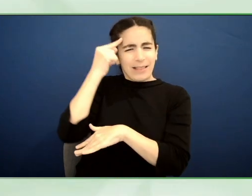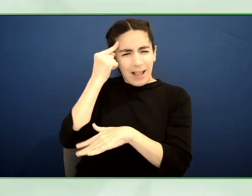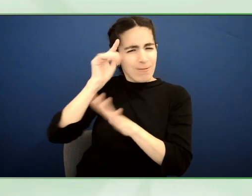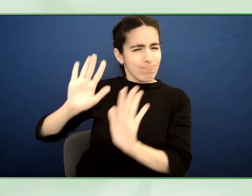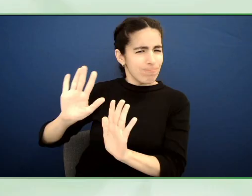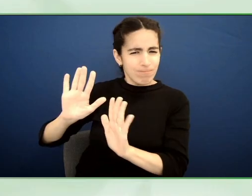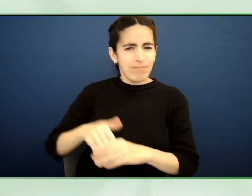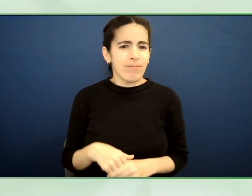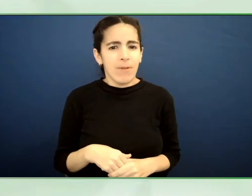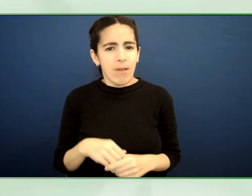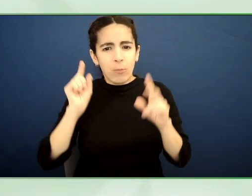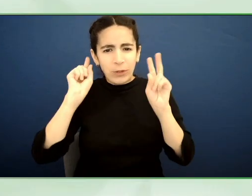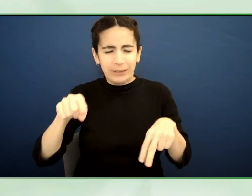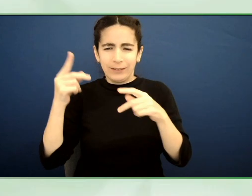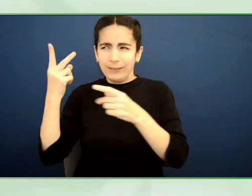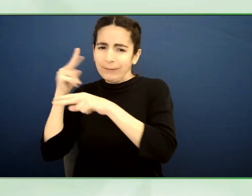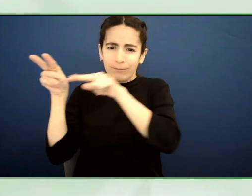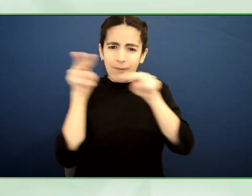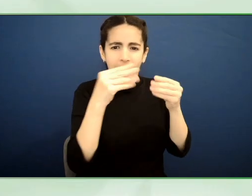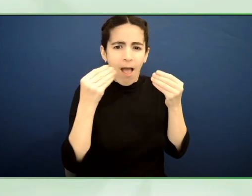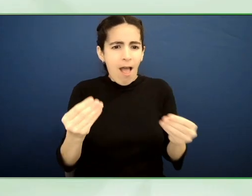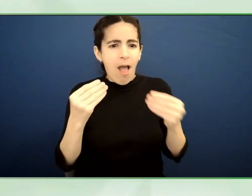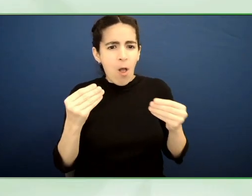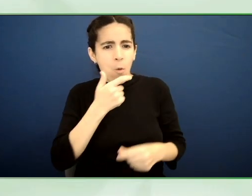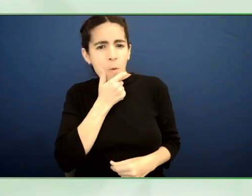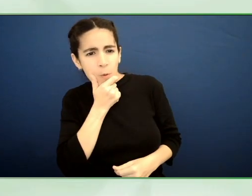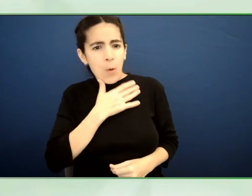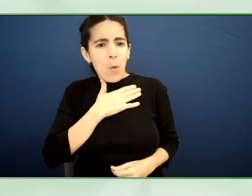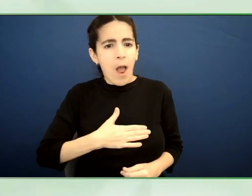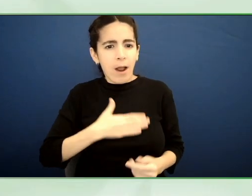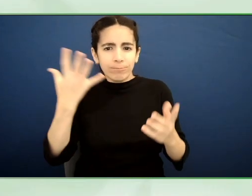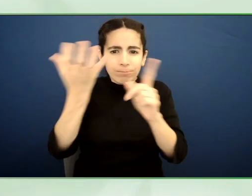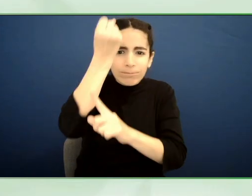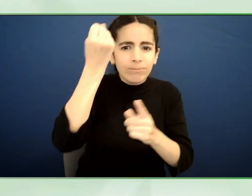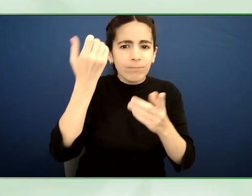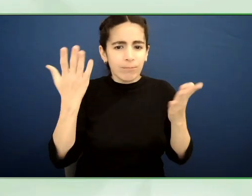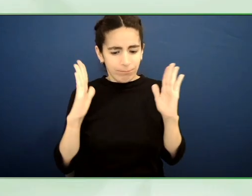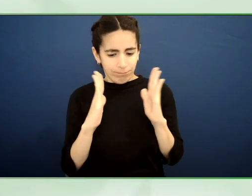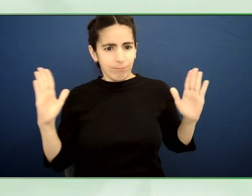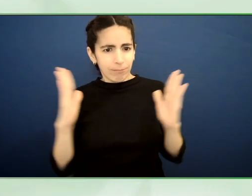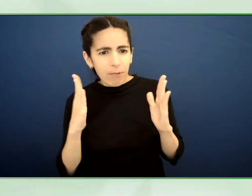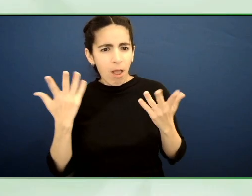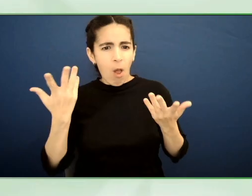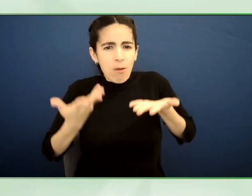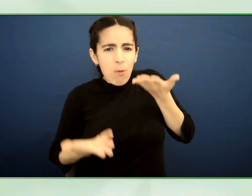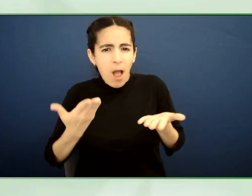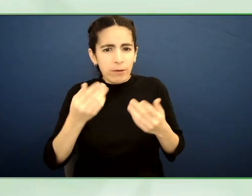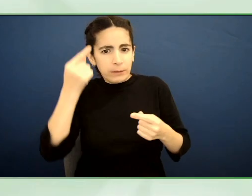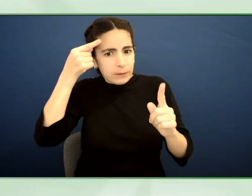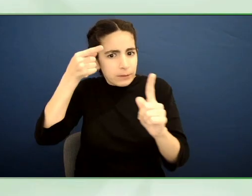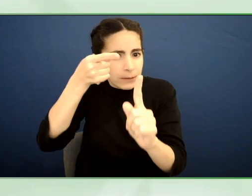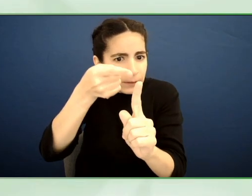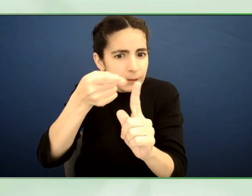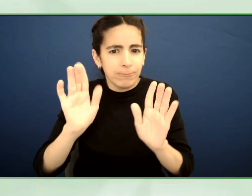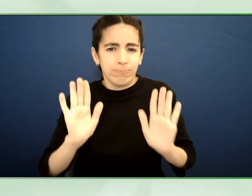all those rules just continue to change. You never meet that kind of perfect form, or you never fit